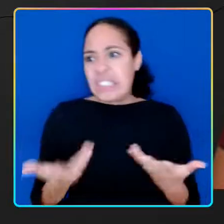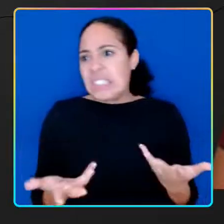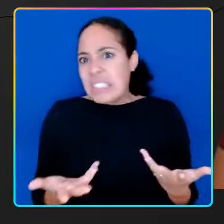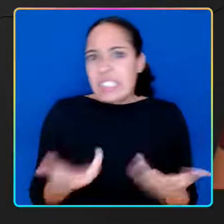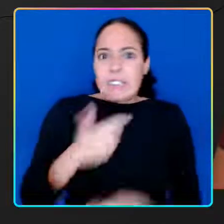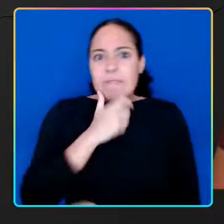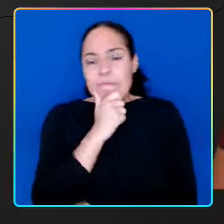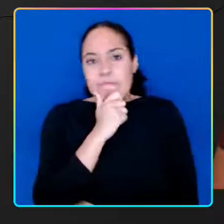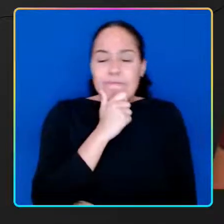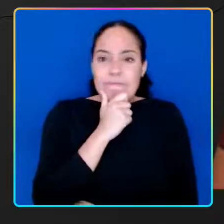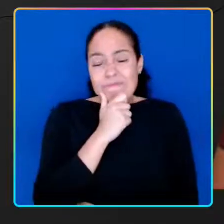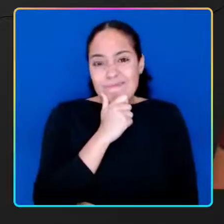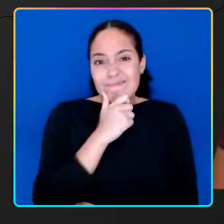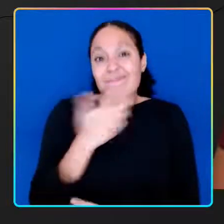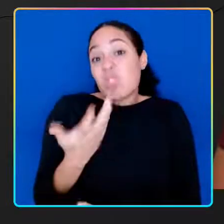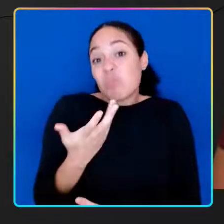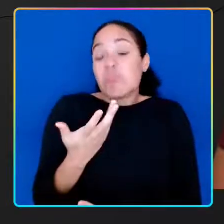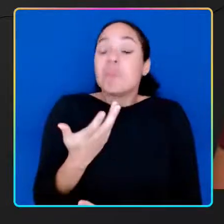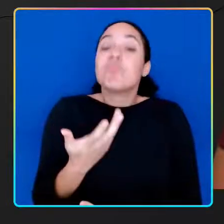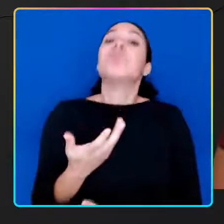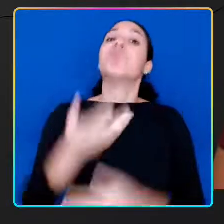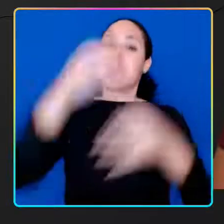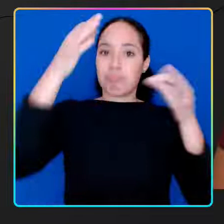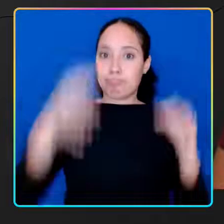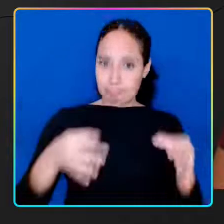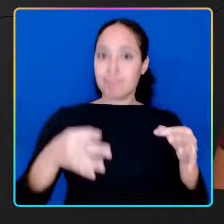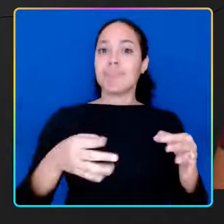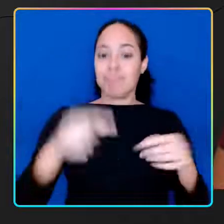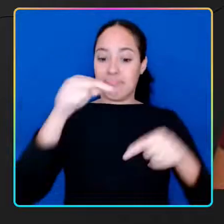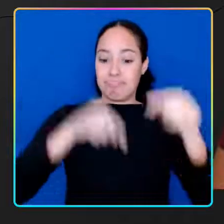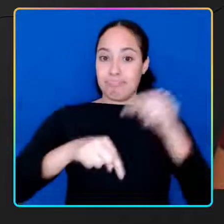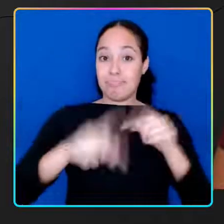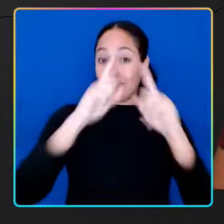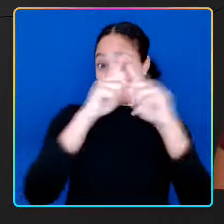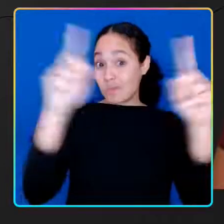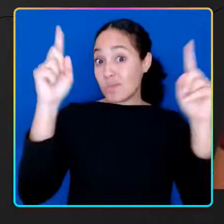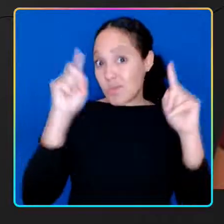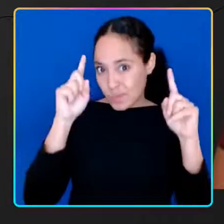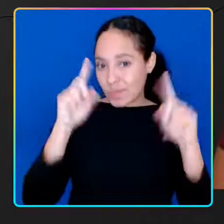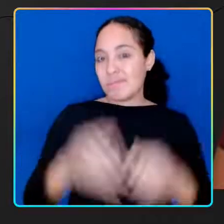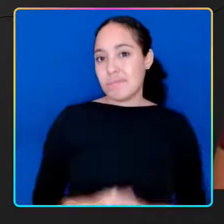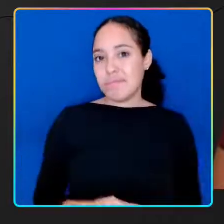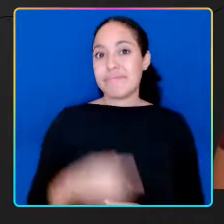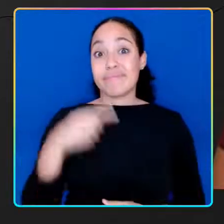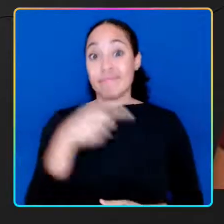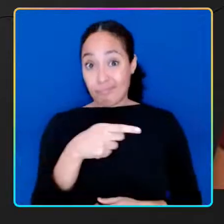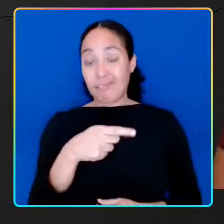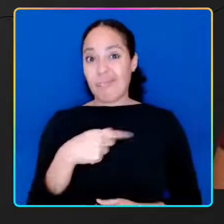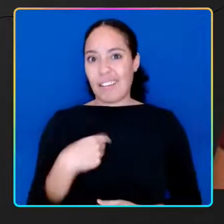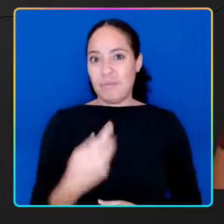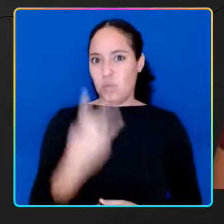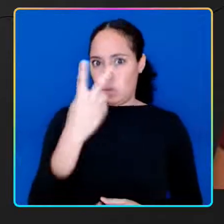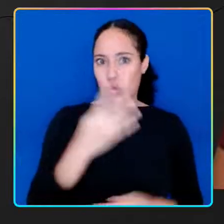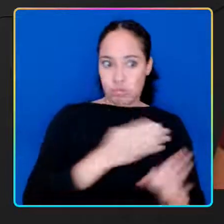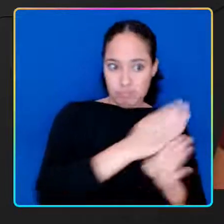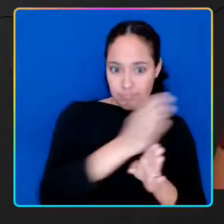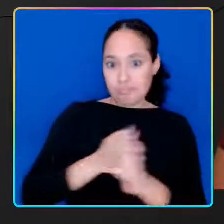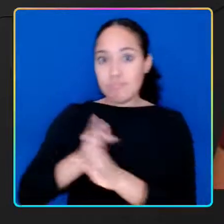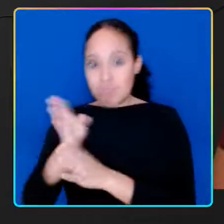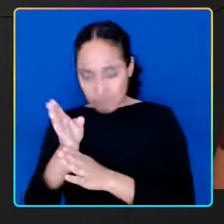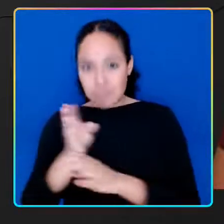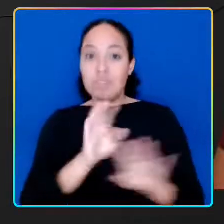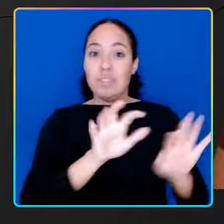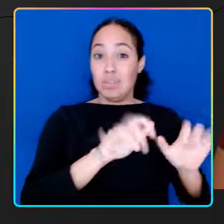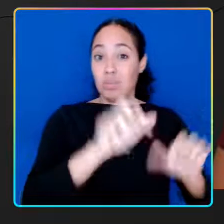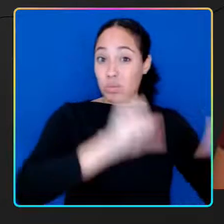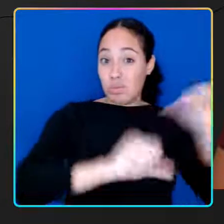the education that I had. So I decided to go back to college, and then going back to college, I completed double degrees in computer science and philosophy with a minor